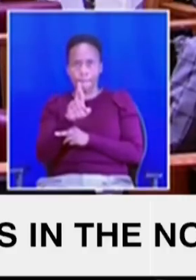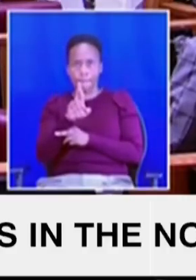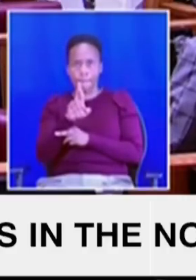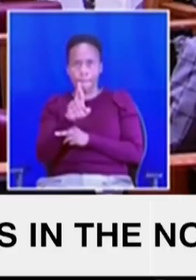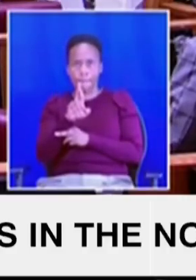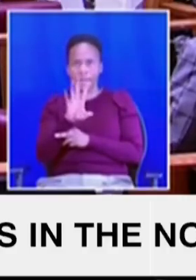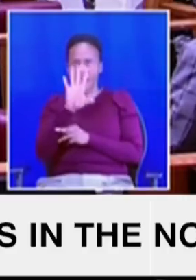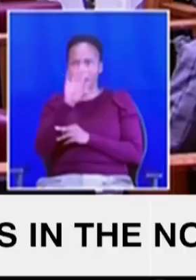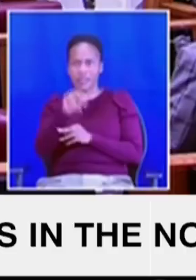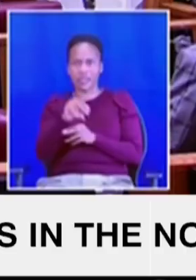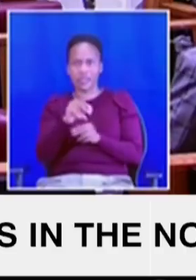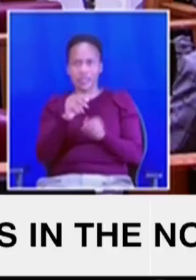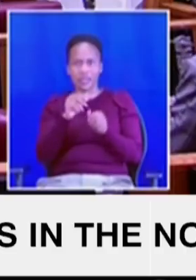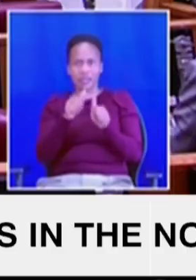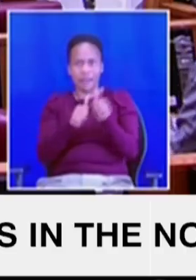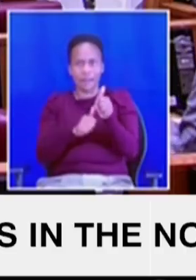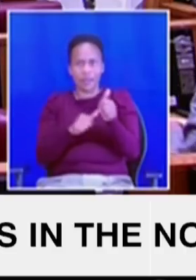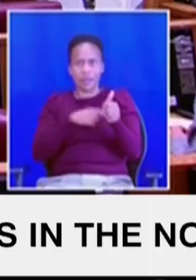President.